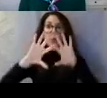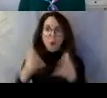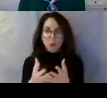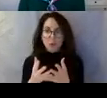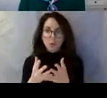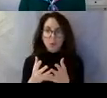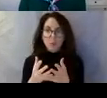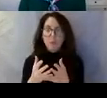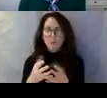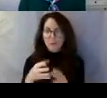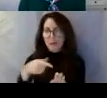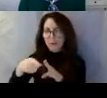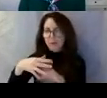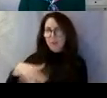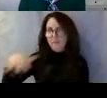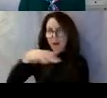professional environment